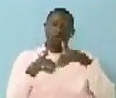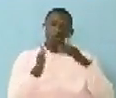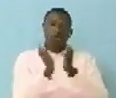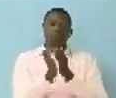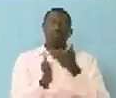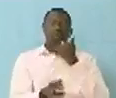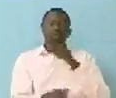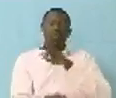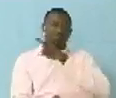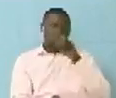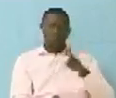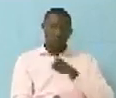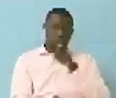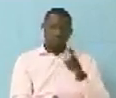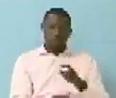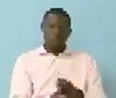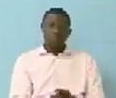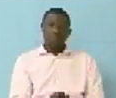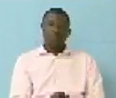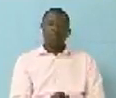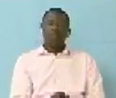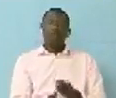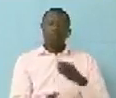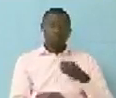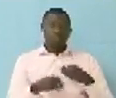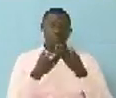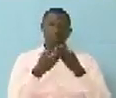to give a complete overview to the commission.